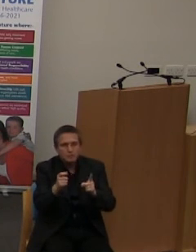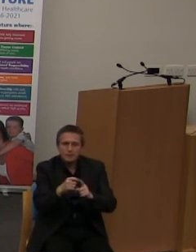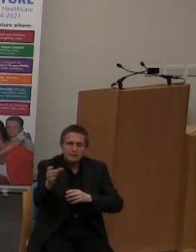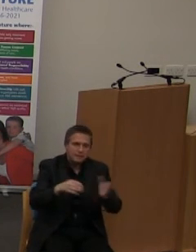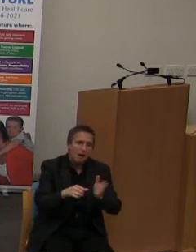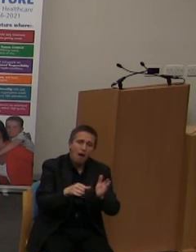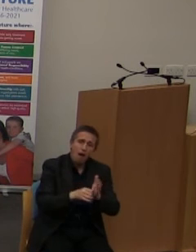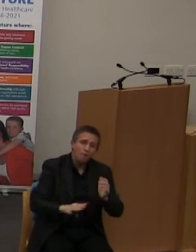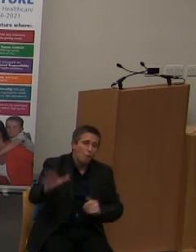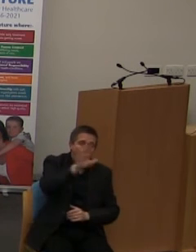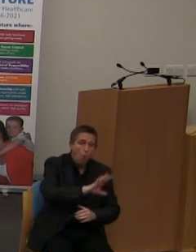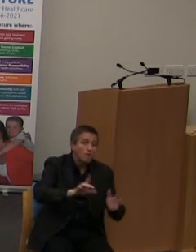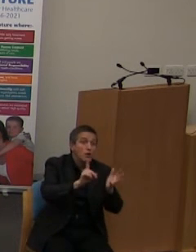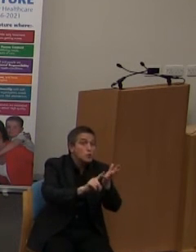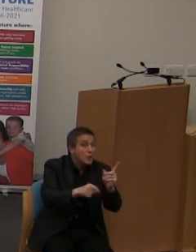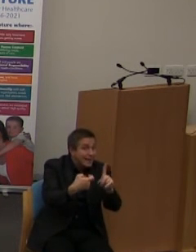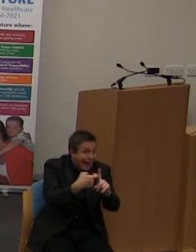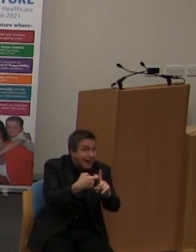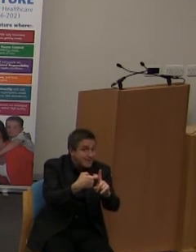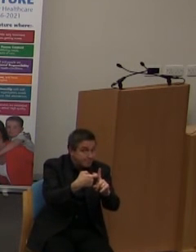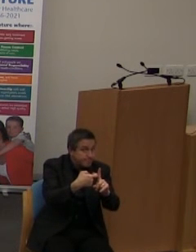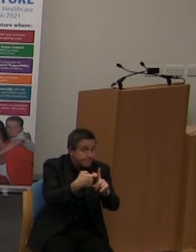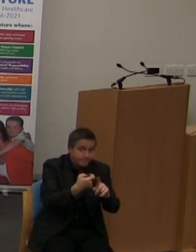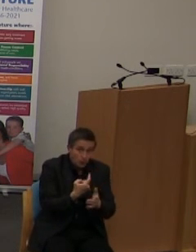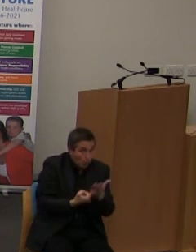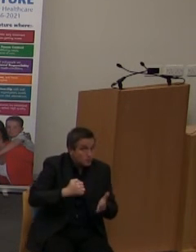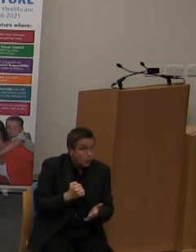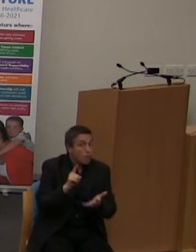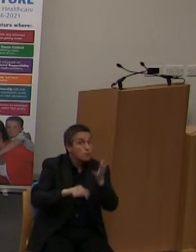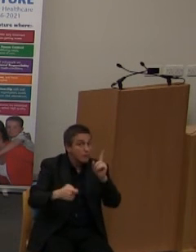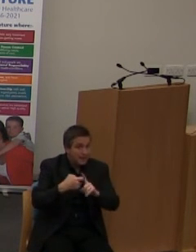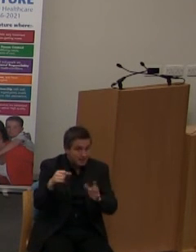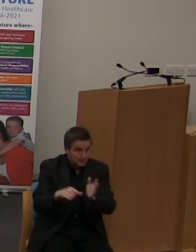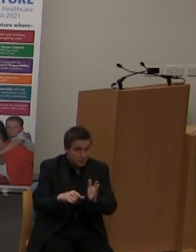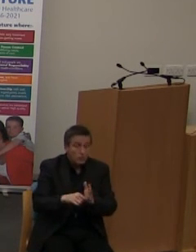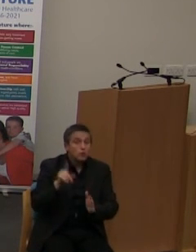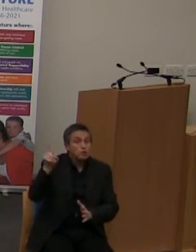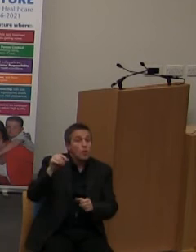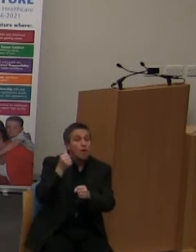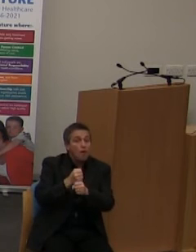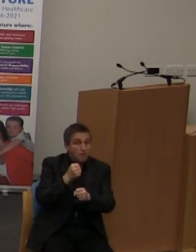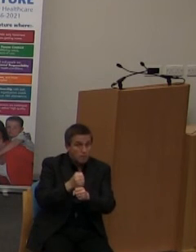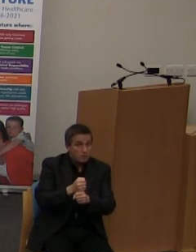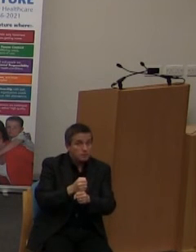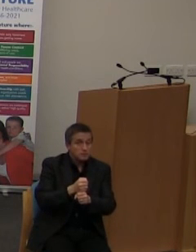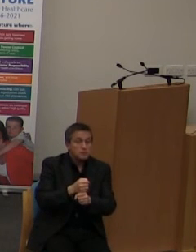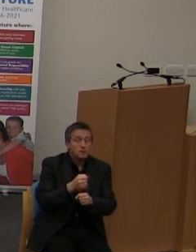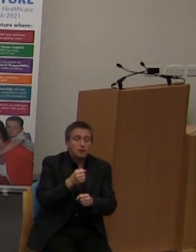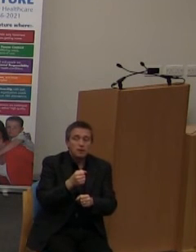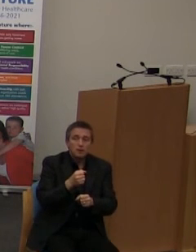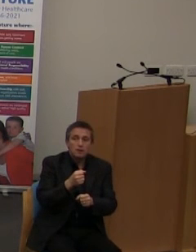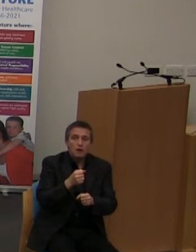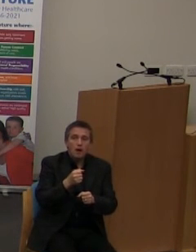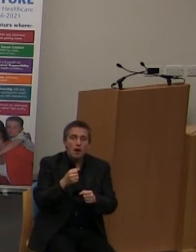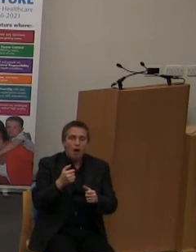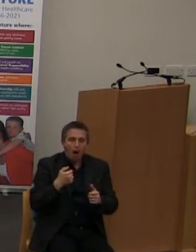whole of the UK as well, and from a national context, national perspective, the government is taking forward some